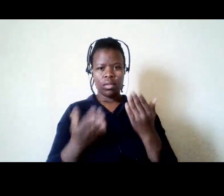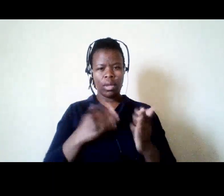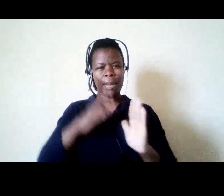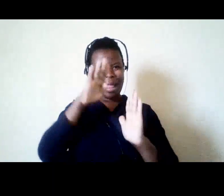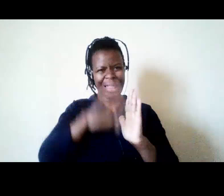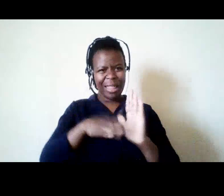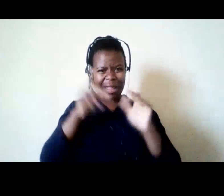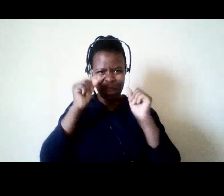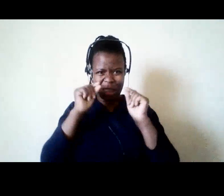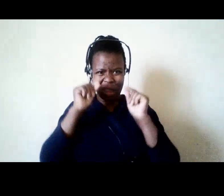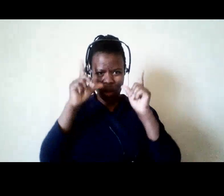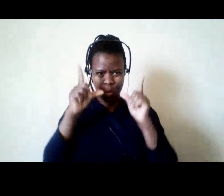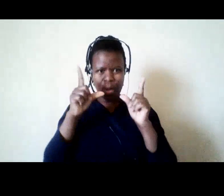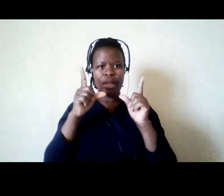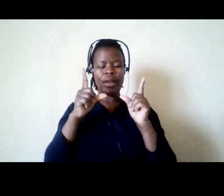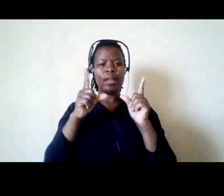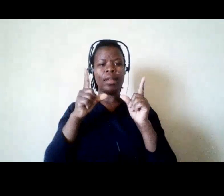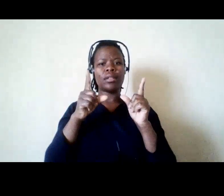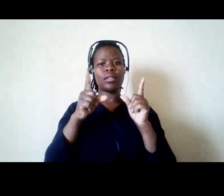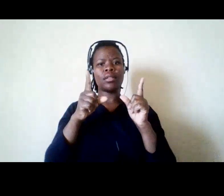that there is in terms of